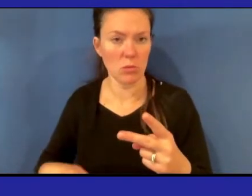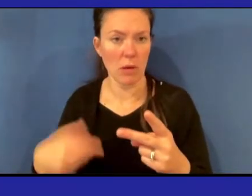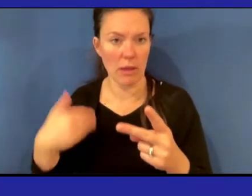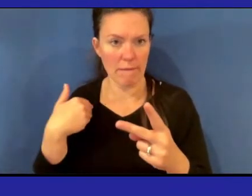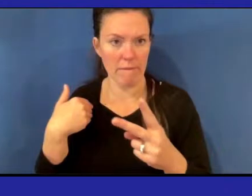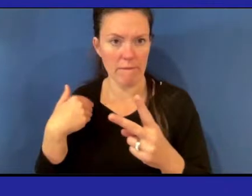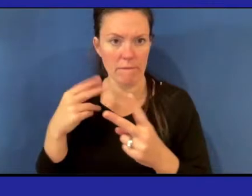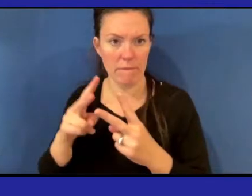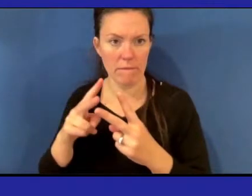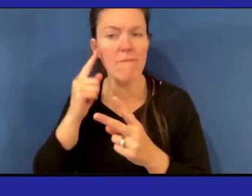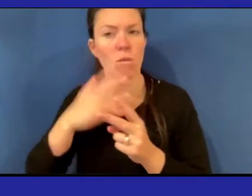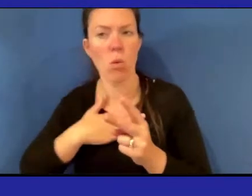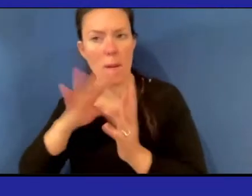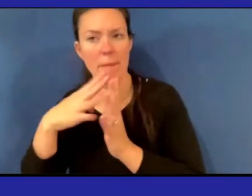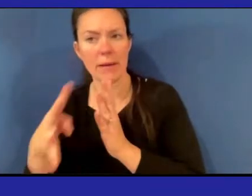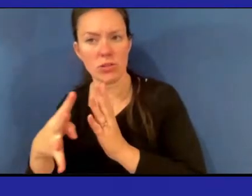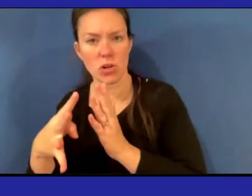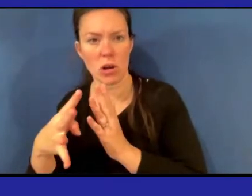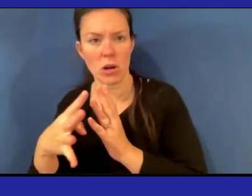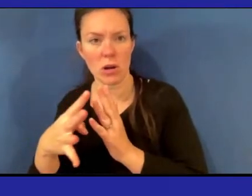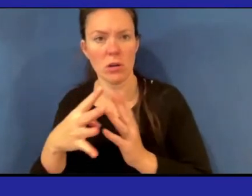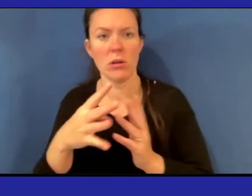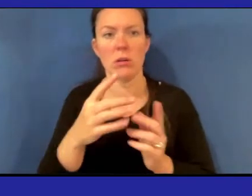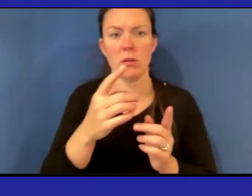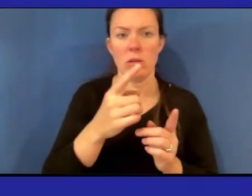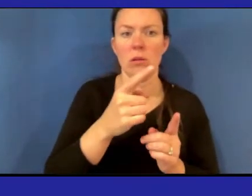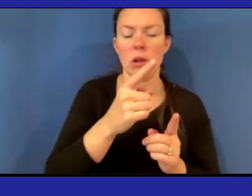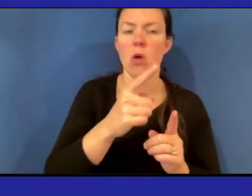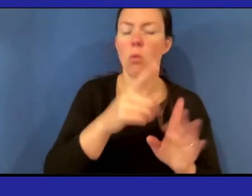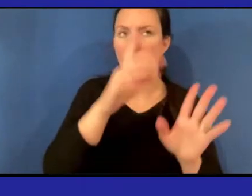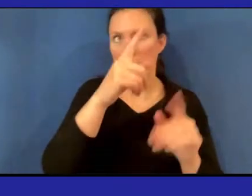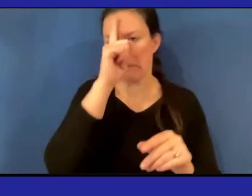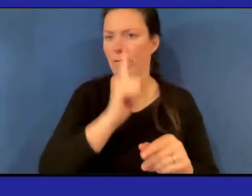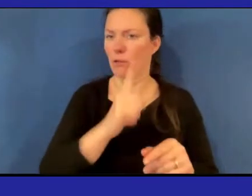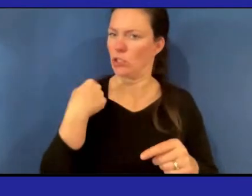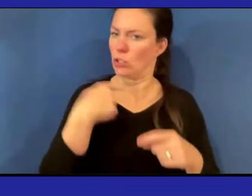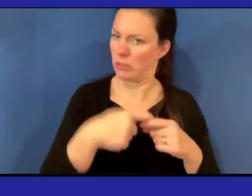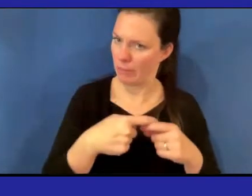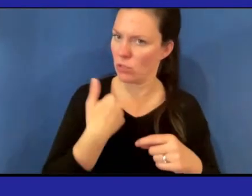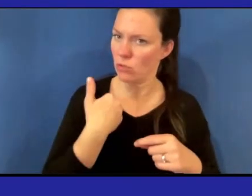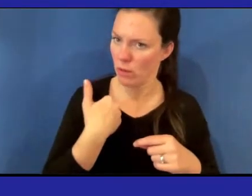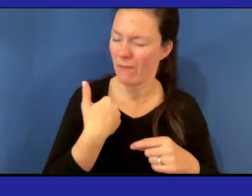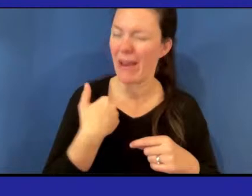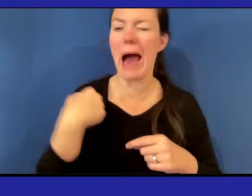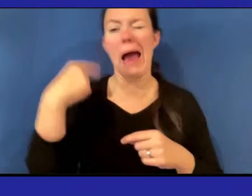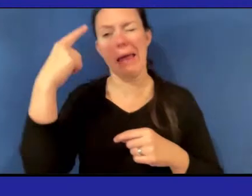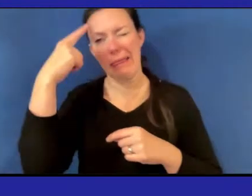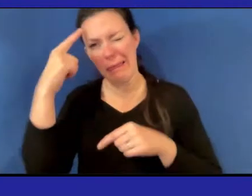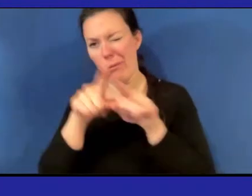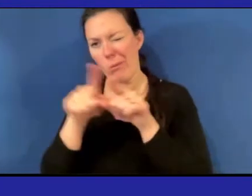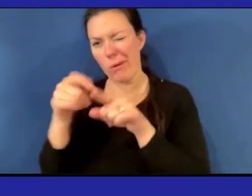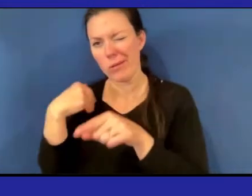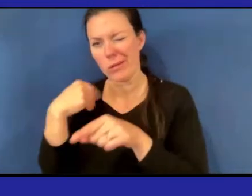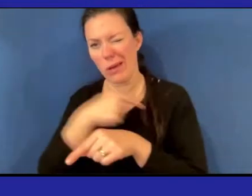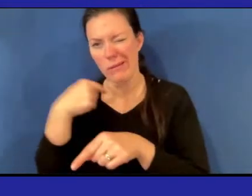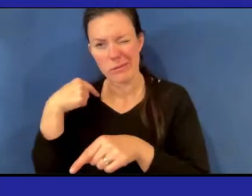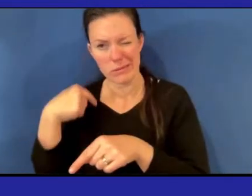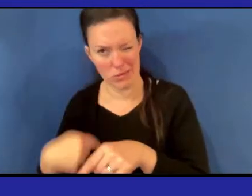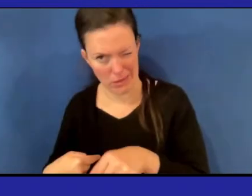On my chart, I'm not sure. on the I know definitely Spanish. definitely Spanish. I think also Chinese Mandarin, now. yeah.